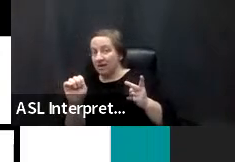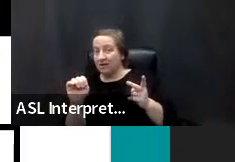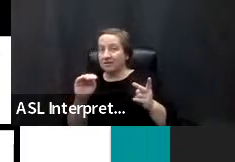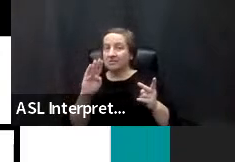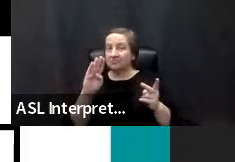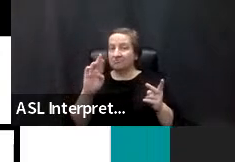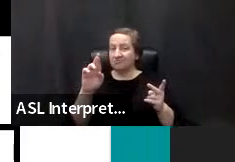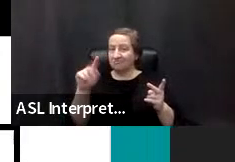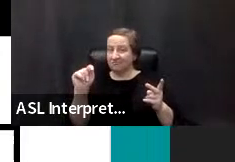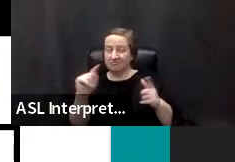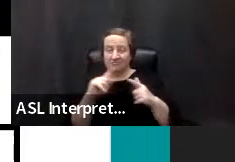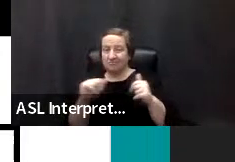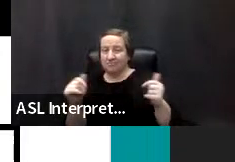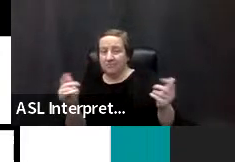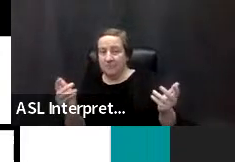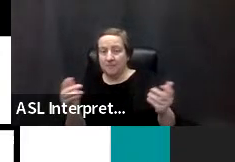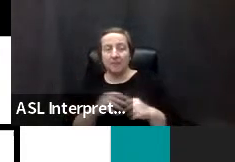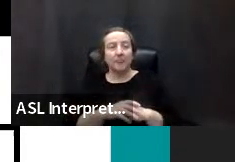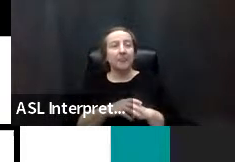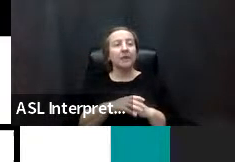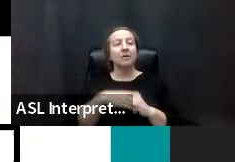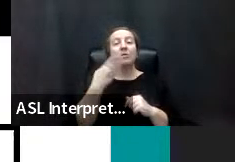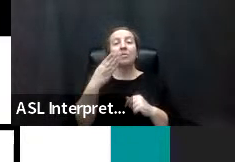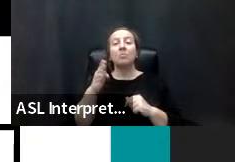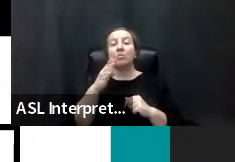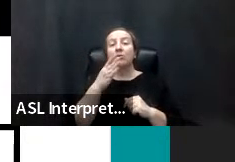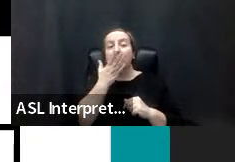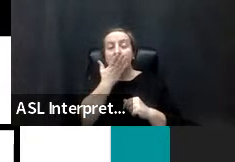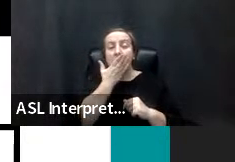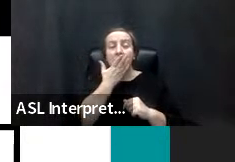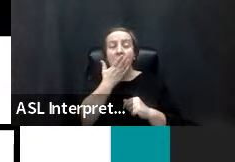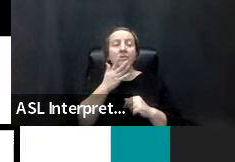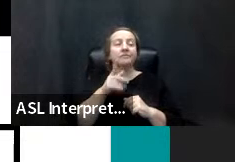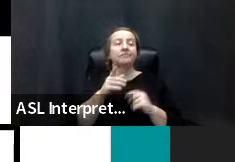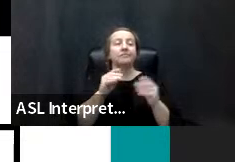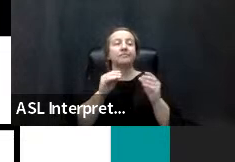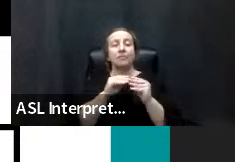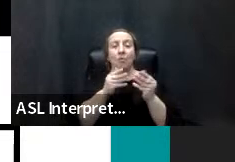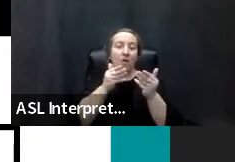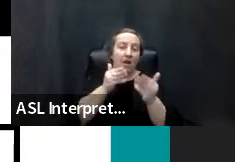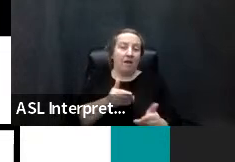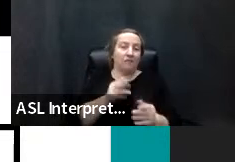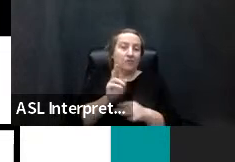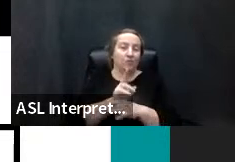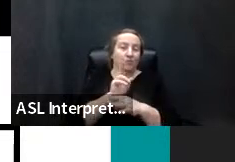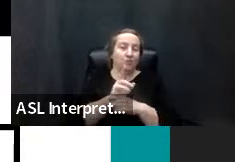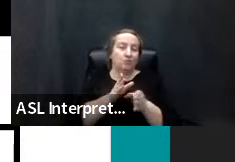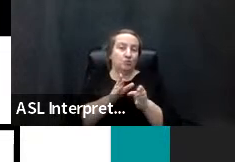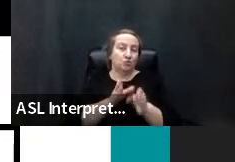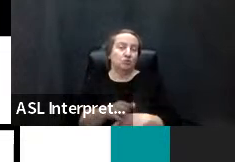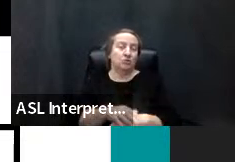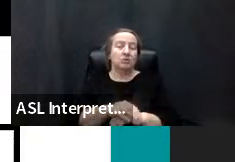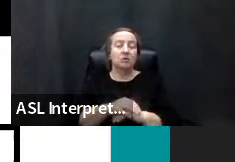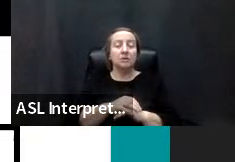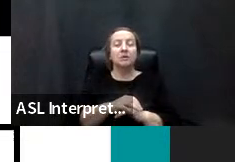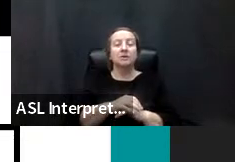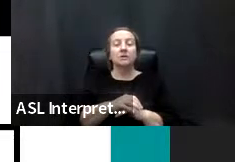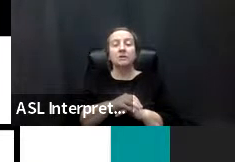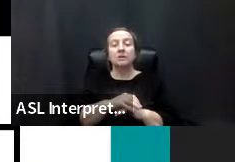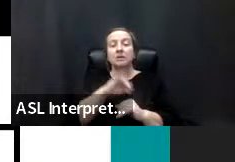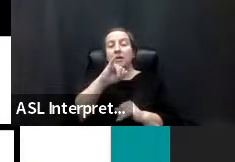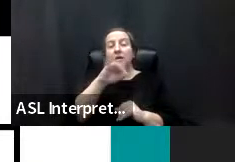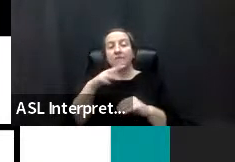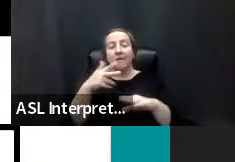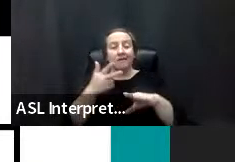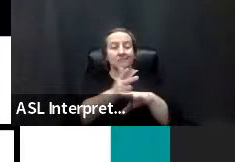The blue color is heavier use streets where interchange ramps would connect to, could